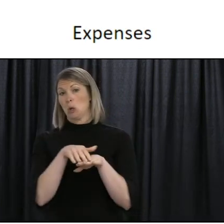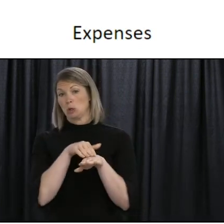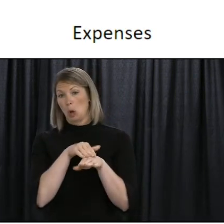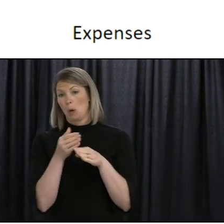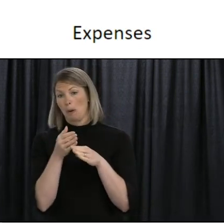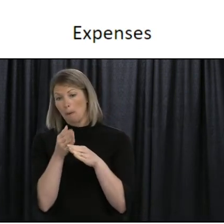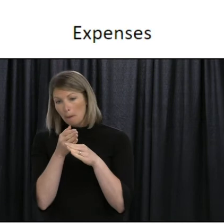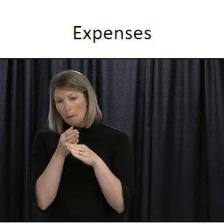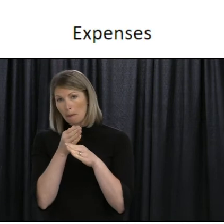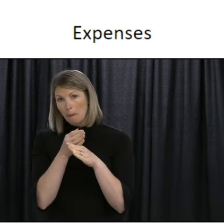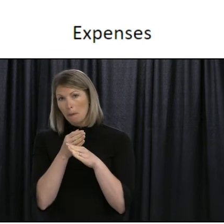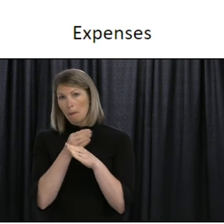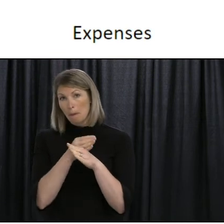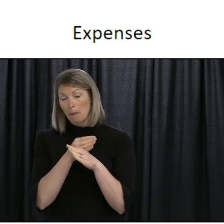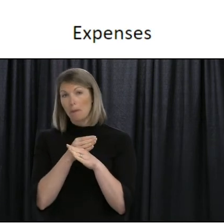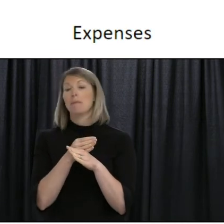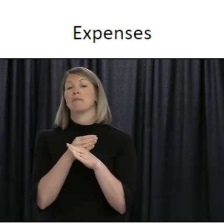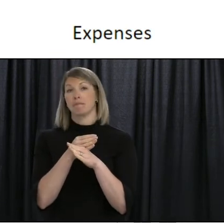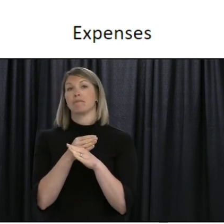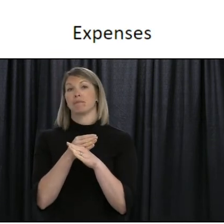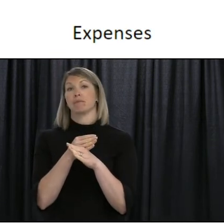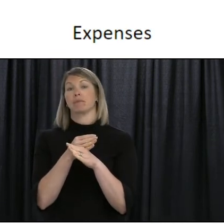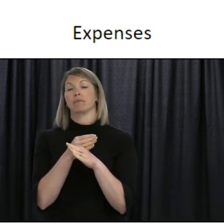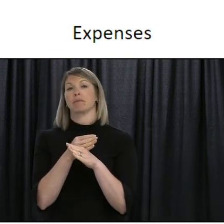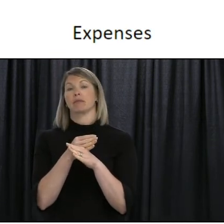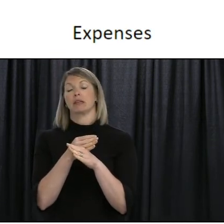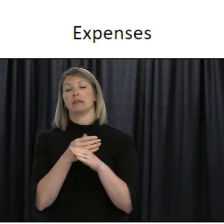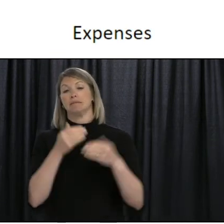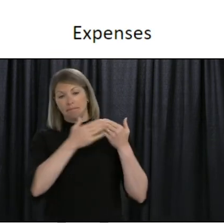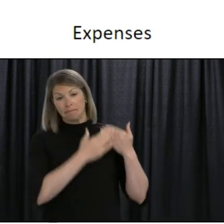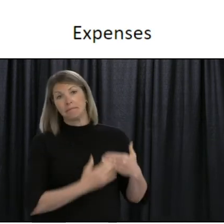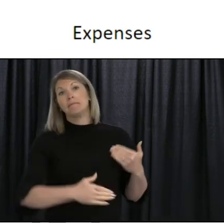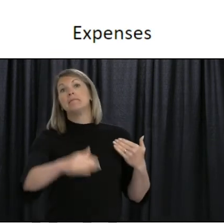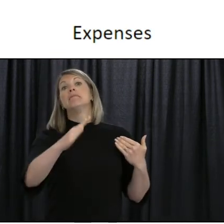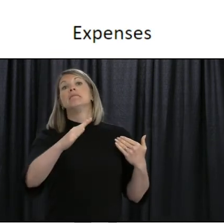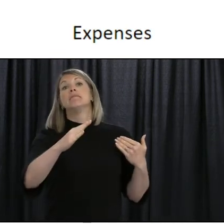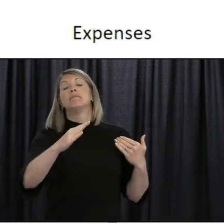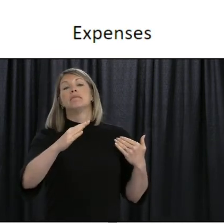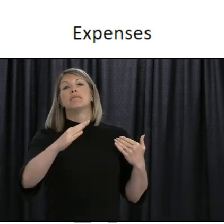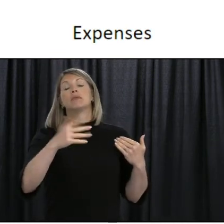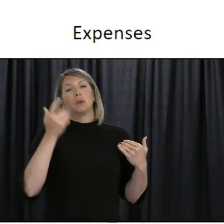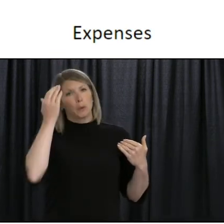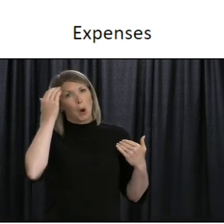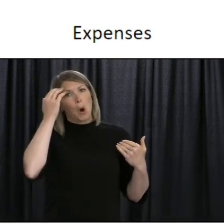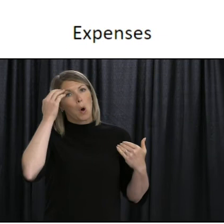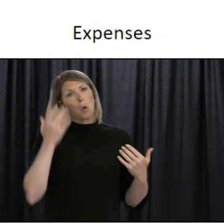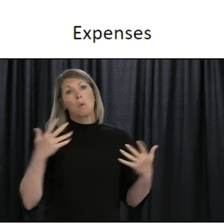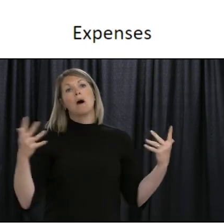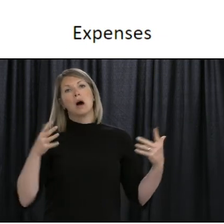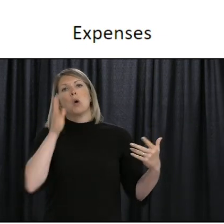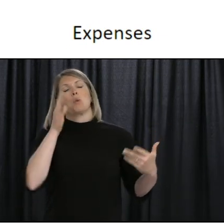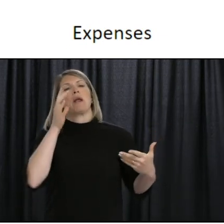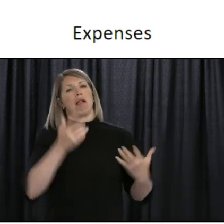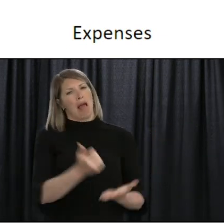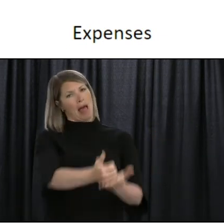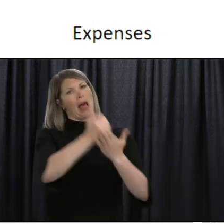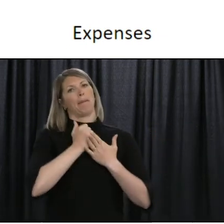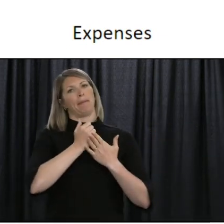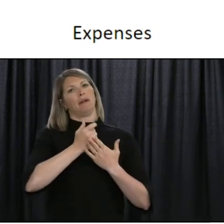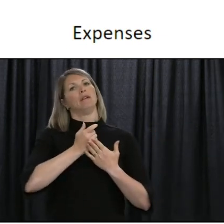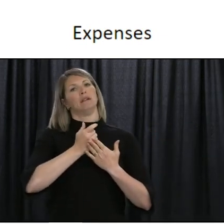This will be put to the test in future years, given the task that lays ahead of us. And I am proud of